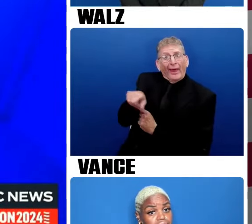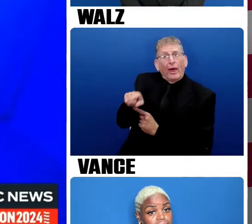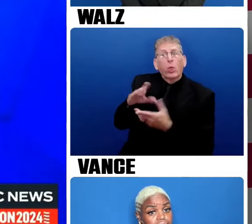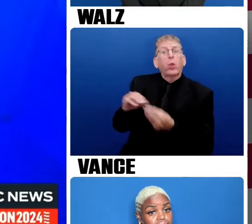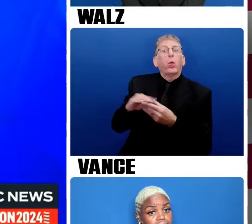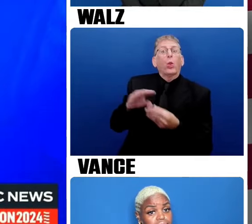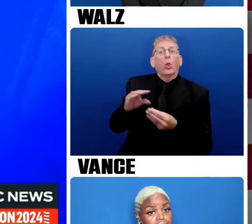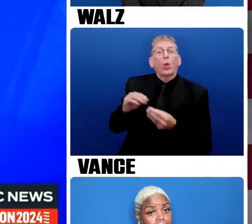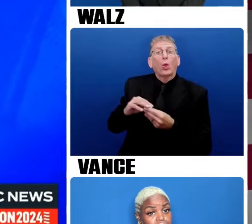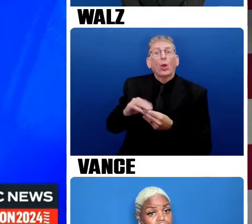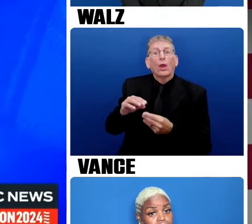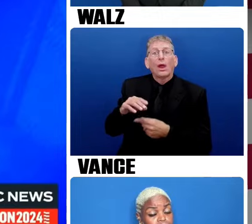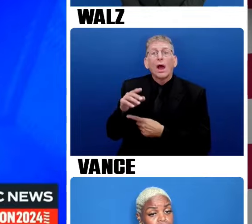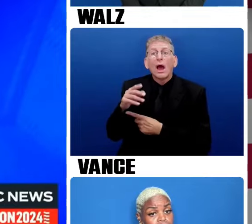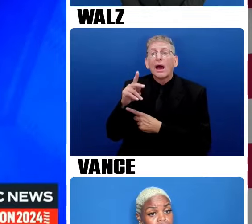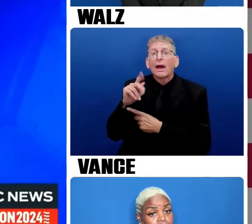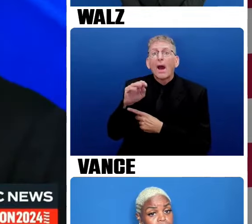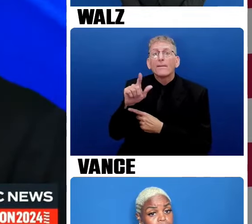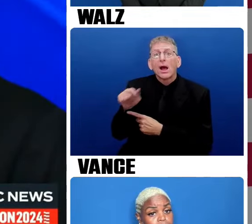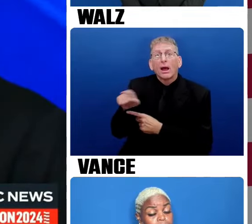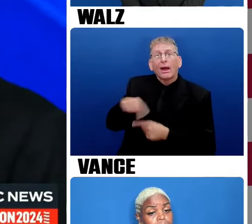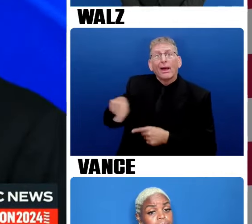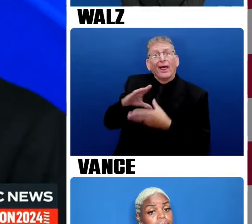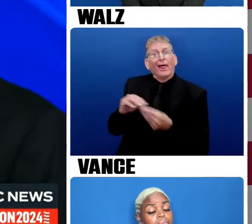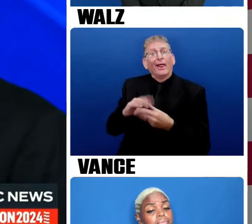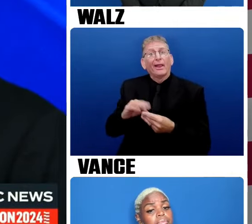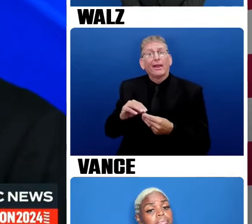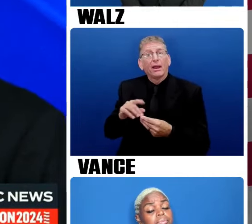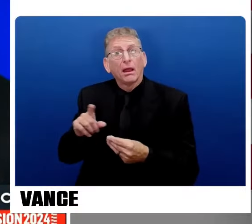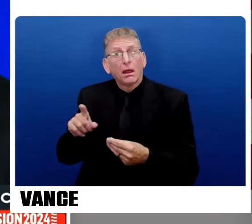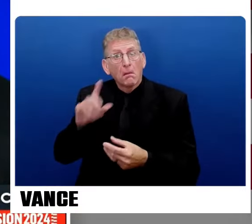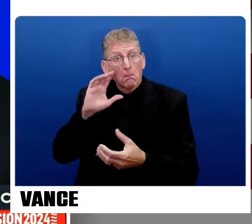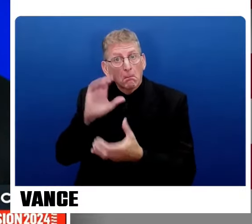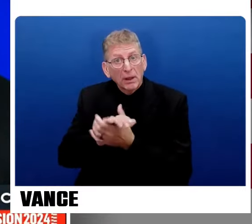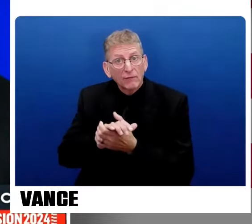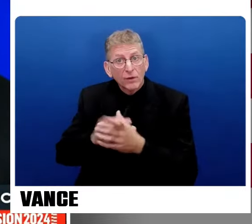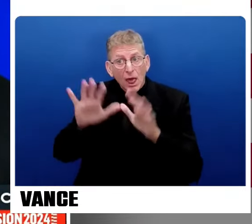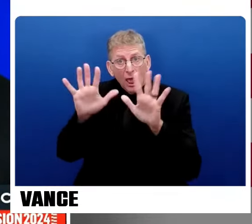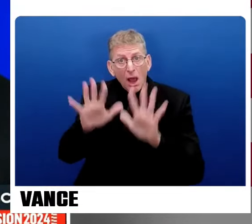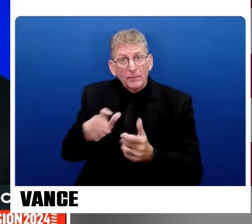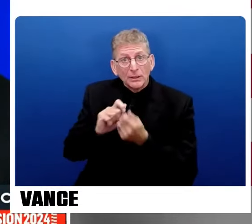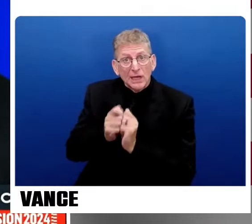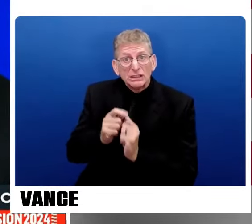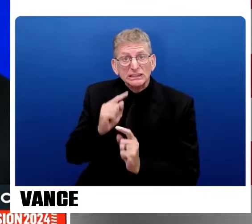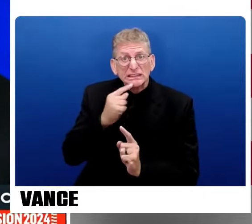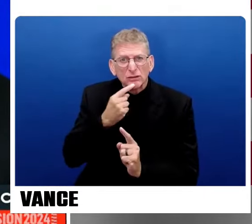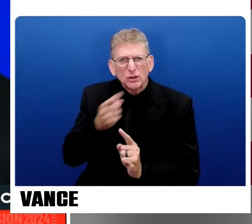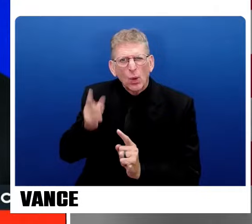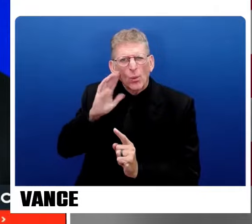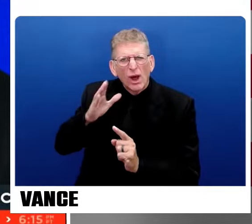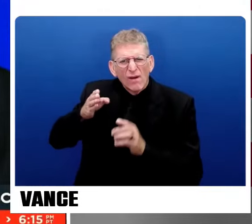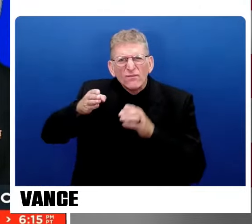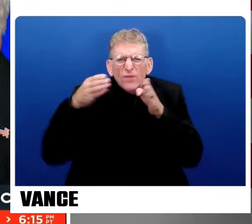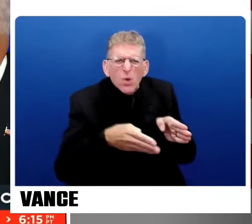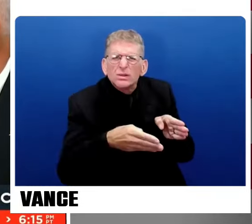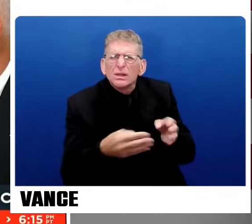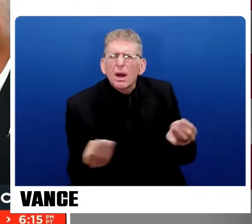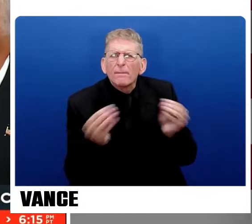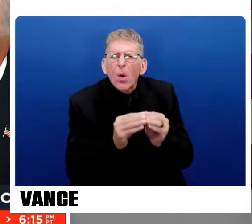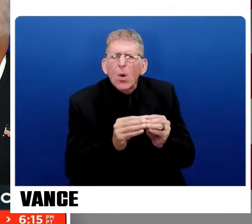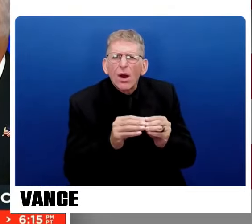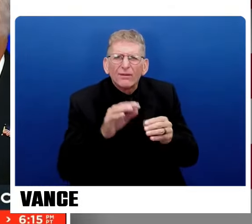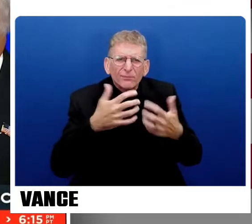doing is more manufacturing and more energy production in the United States of America, and that's not what they're doing. So clearly Kamala Harris herself